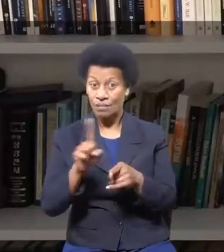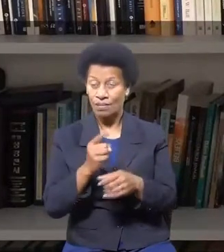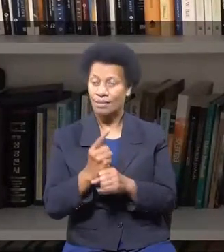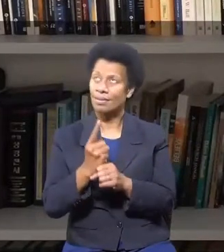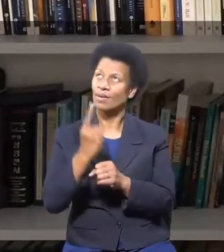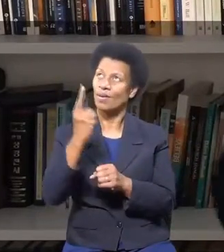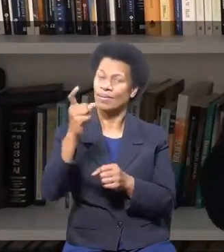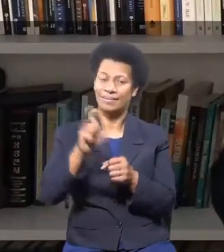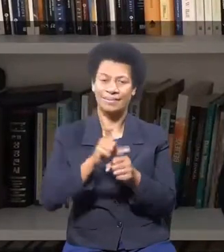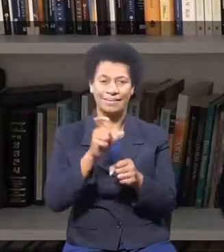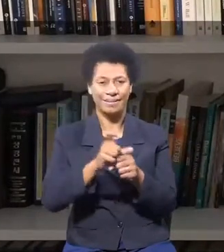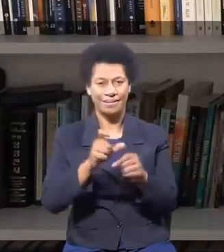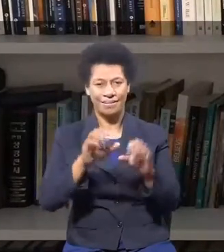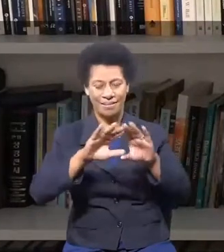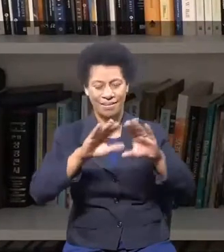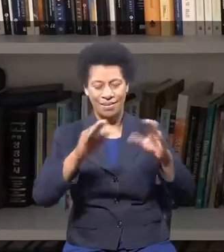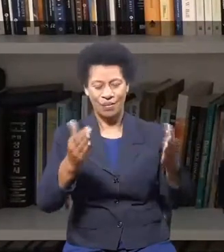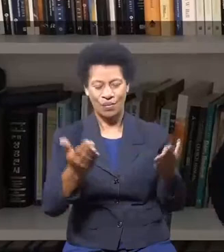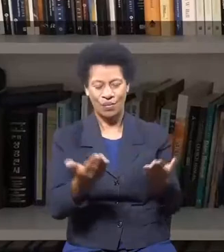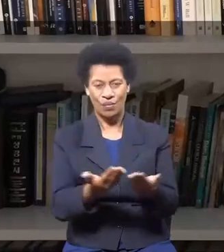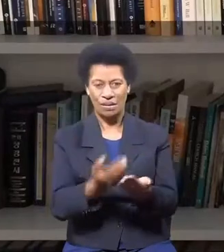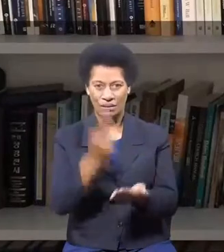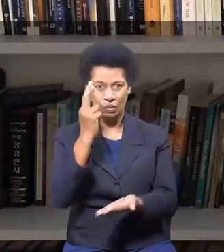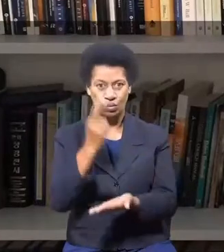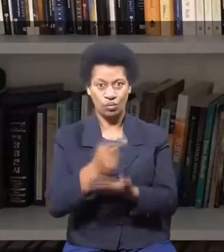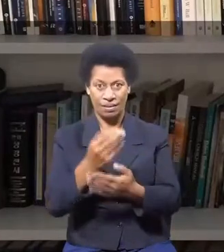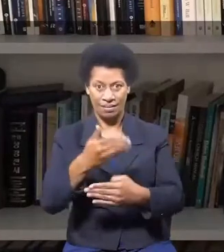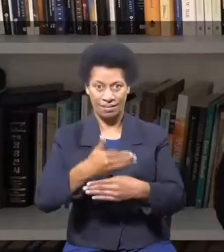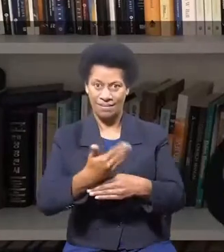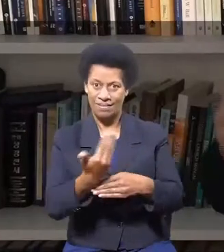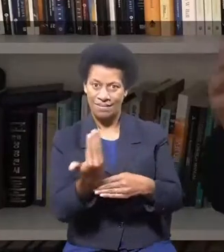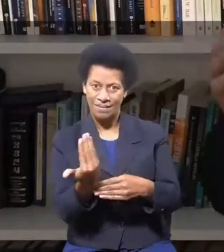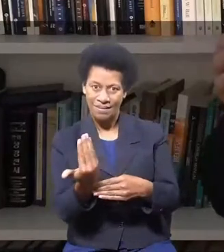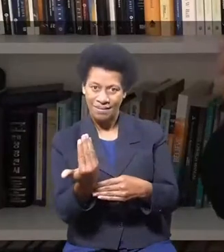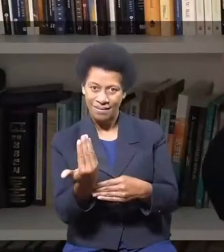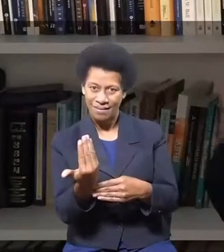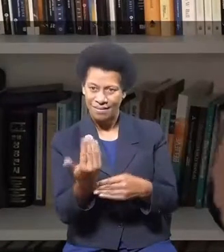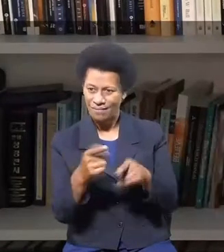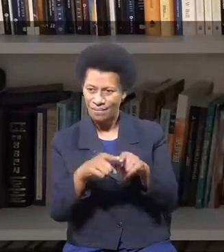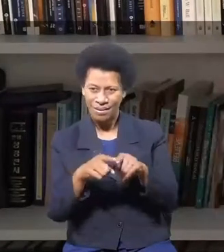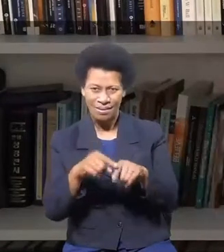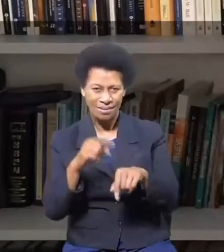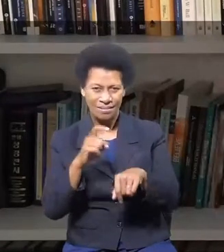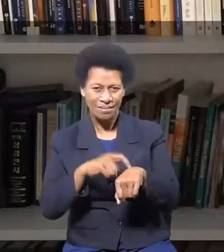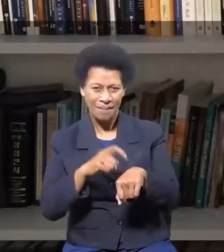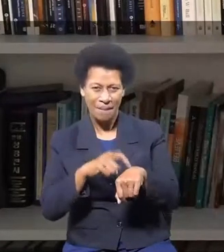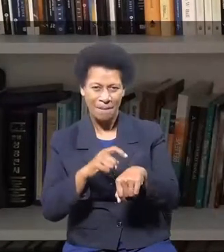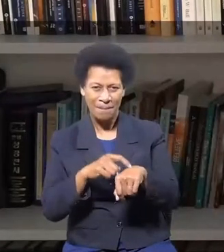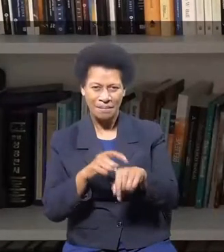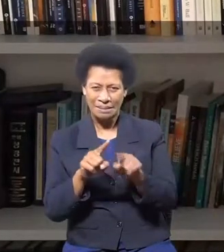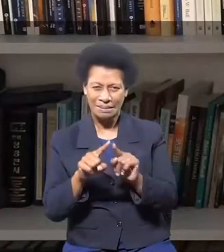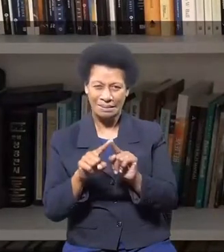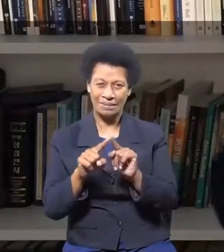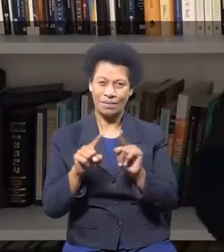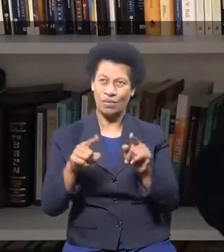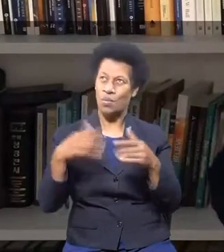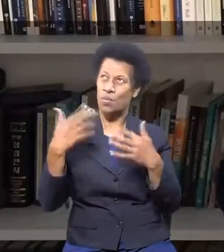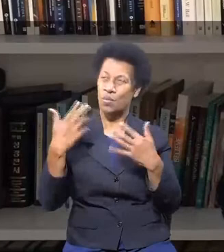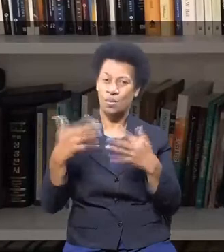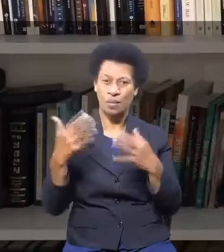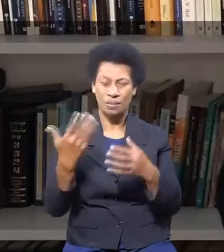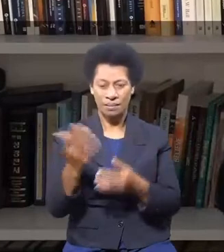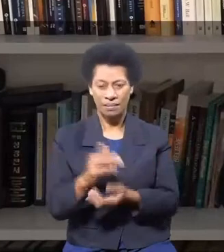reading that God created this world in actual days, a unique period of time. That's